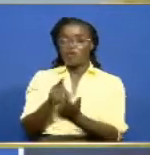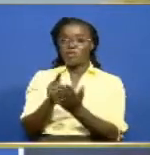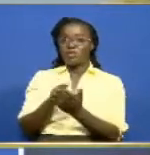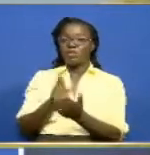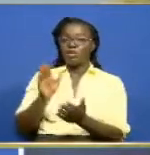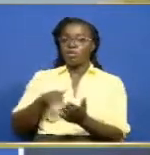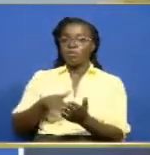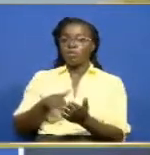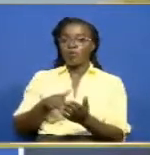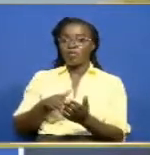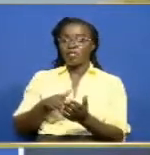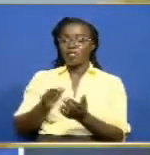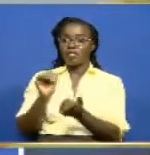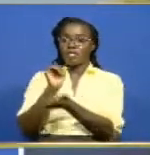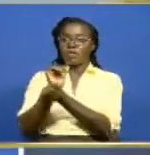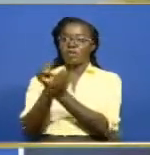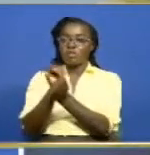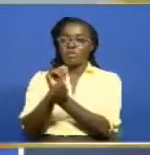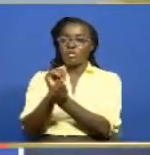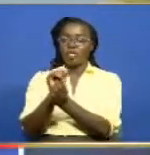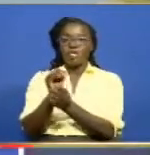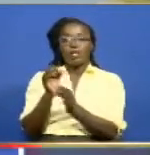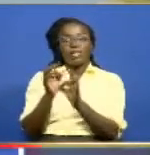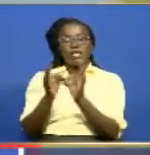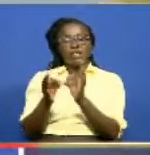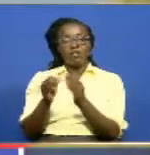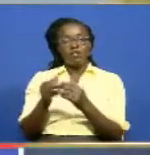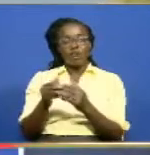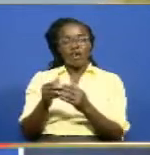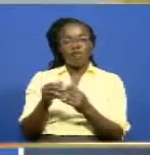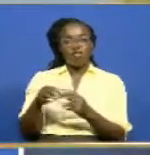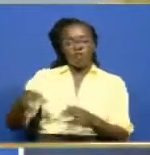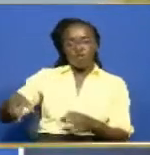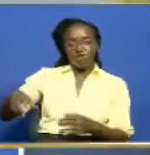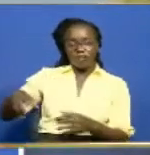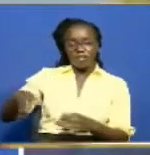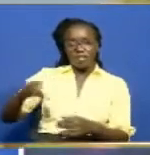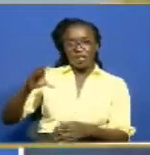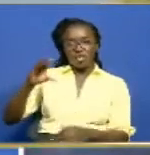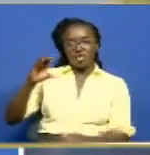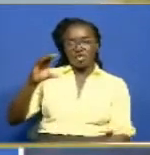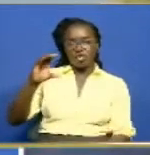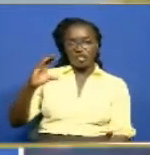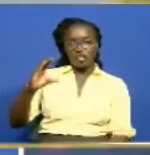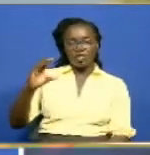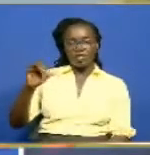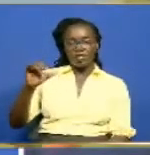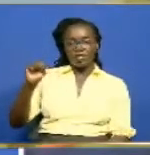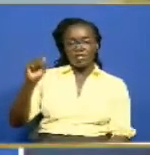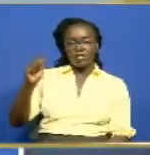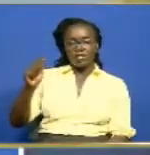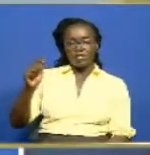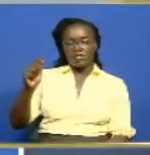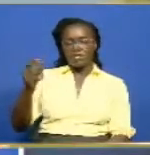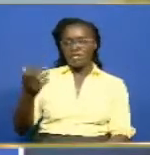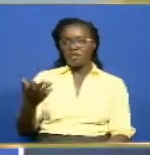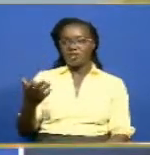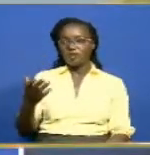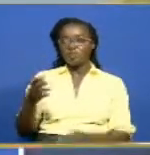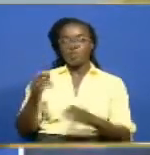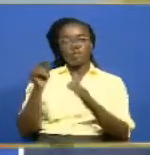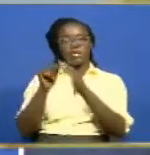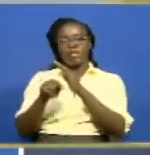even if you just have a growth or ovarian cyst, or matters to hormonal imbalance, will you even